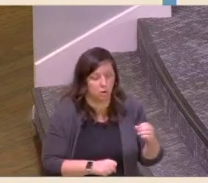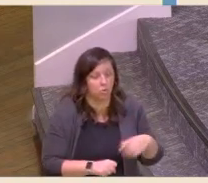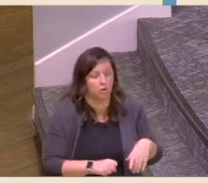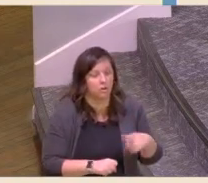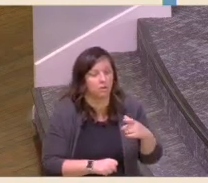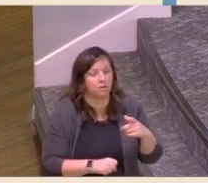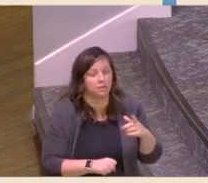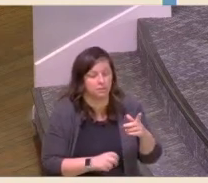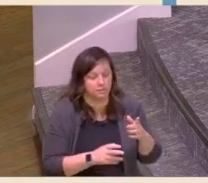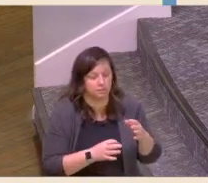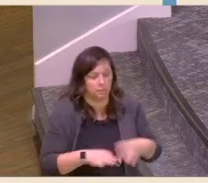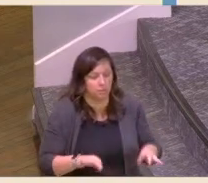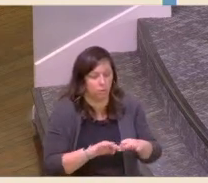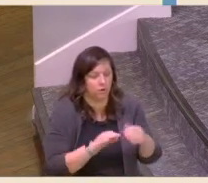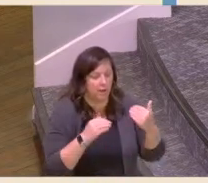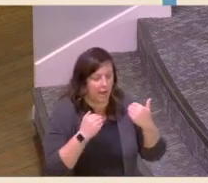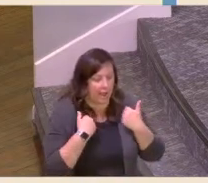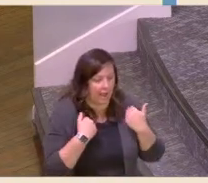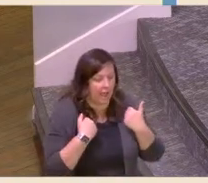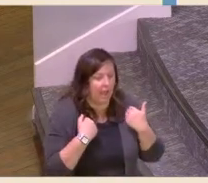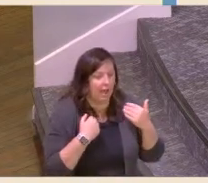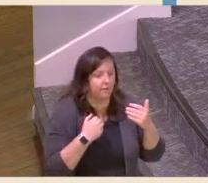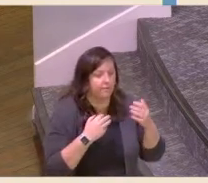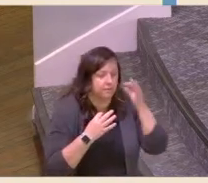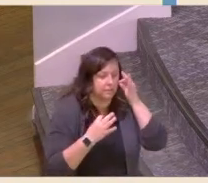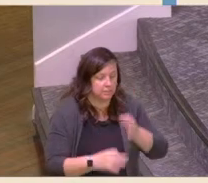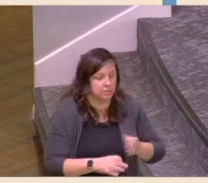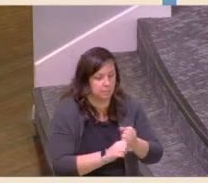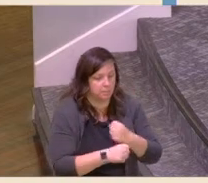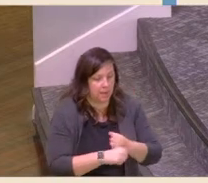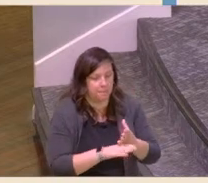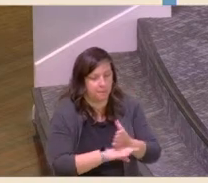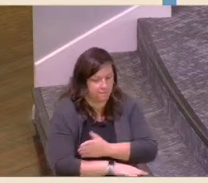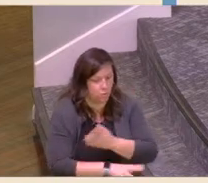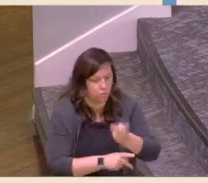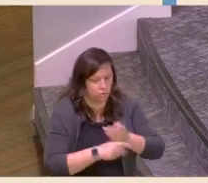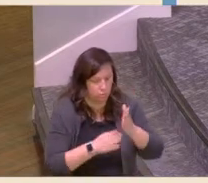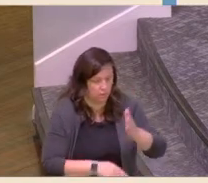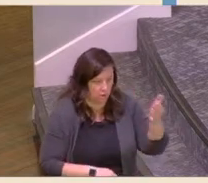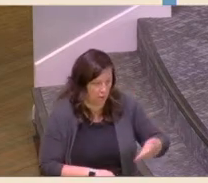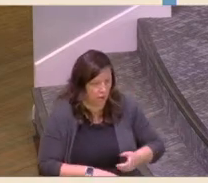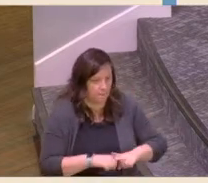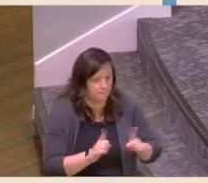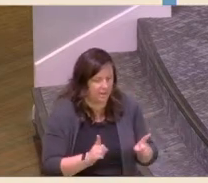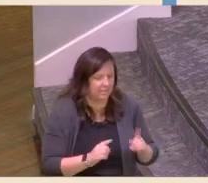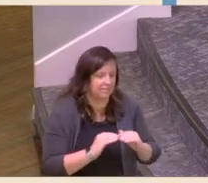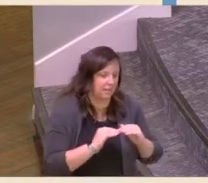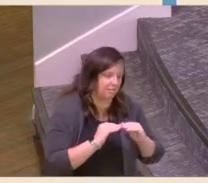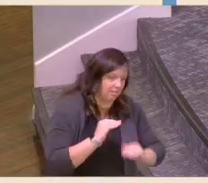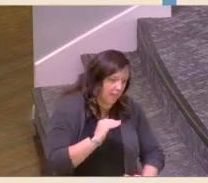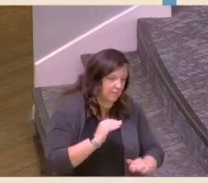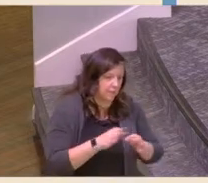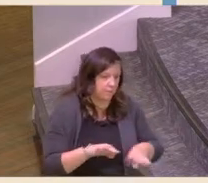next superintendent, it was less important to put the site to use in the shortest time frame possible.